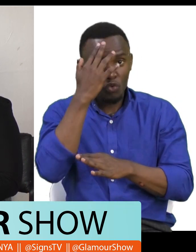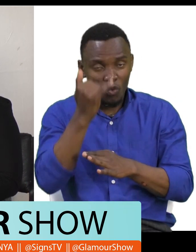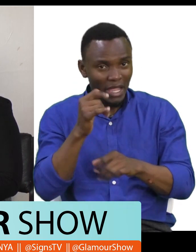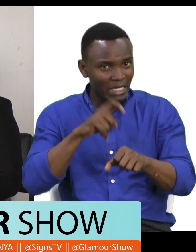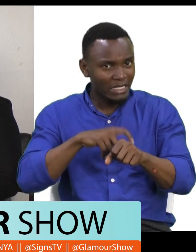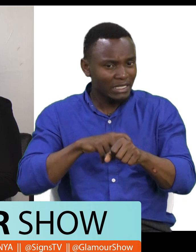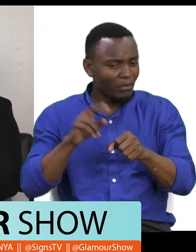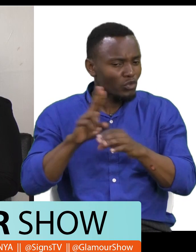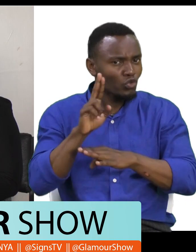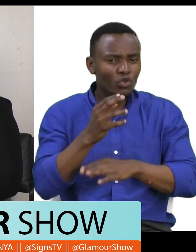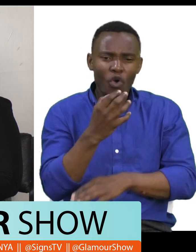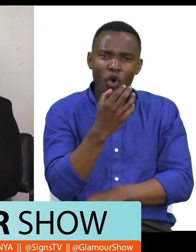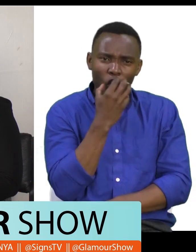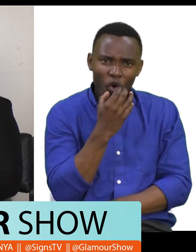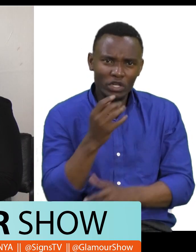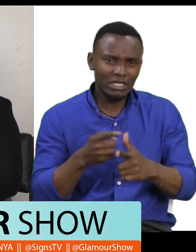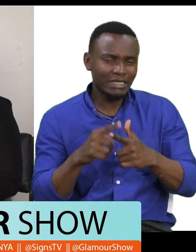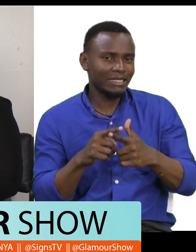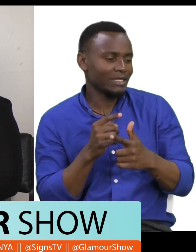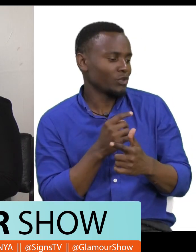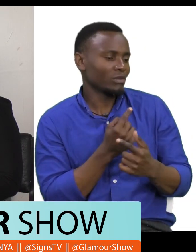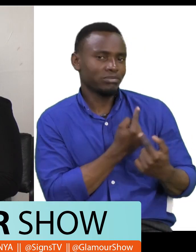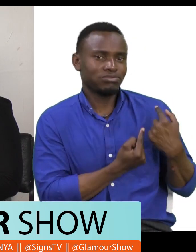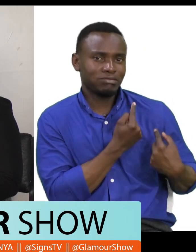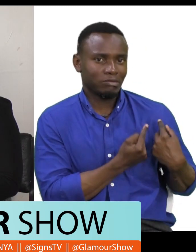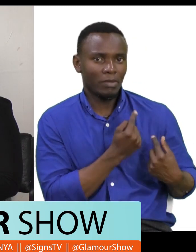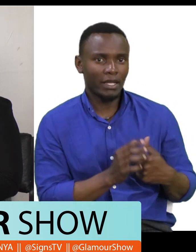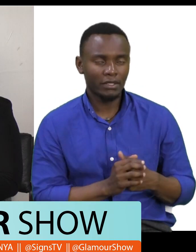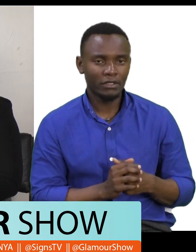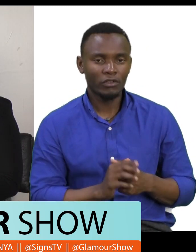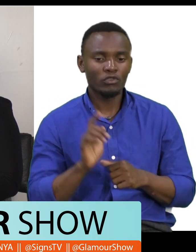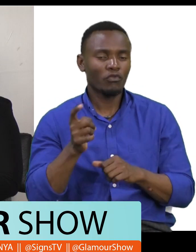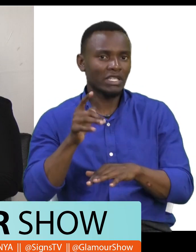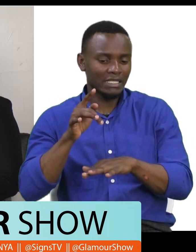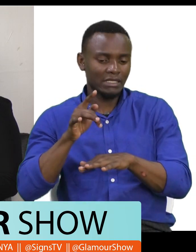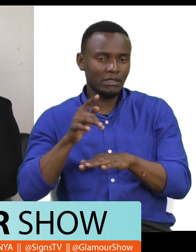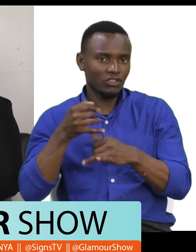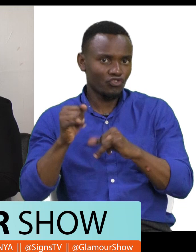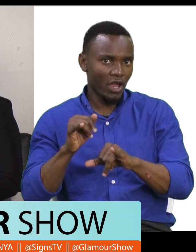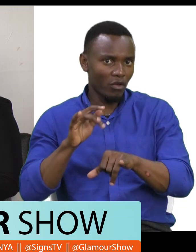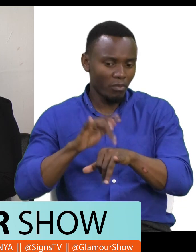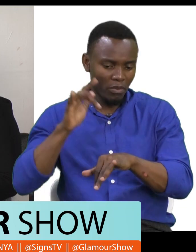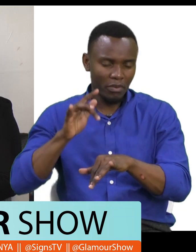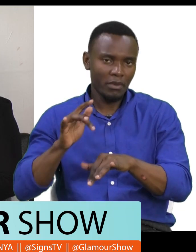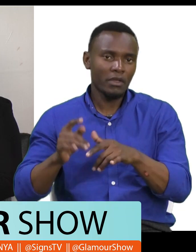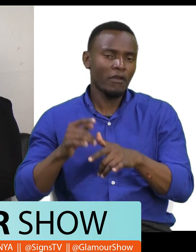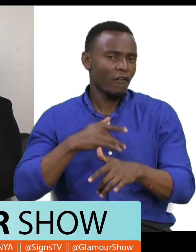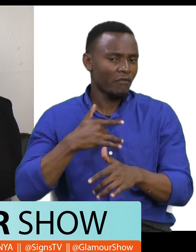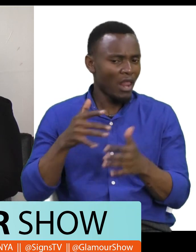that wax to the client, it will burn him or her. So you taste it and then you apply.